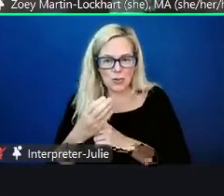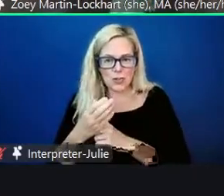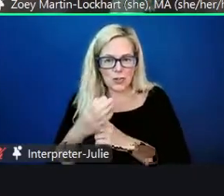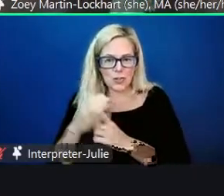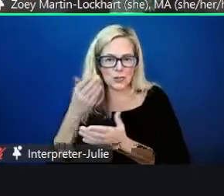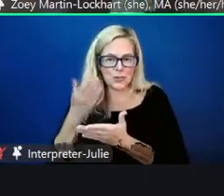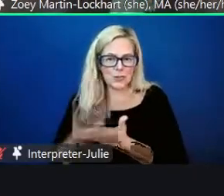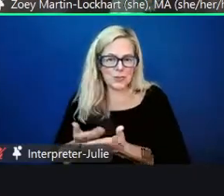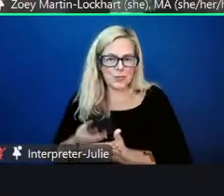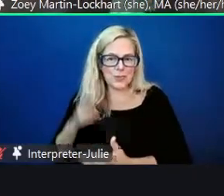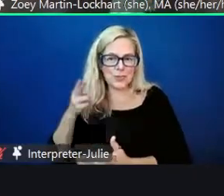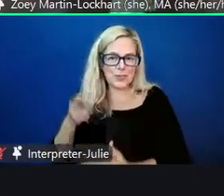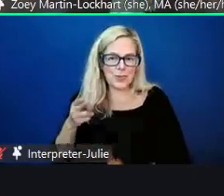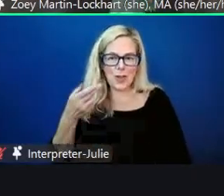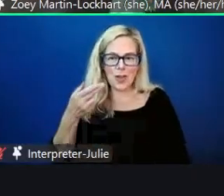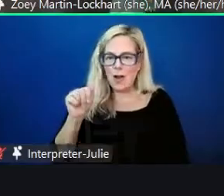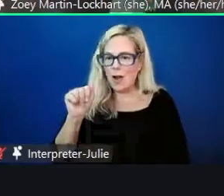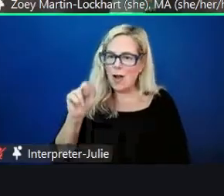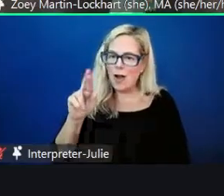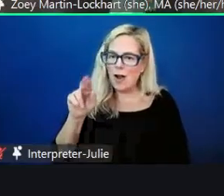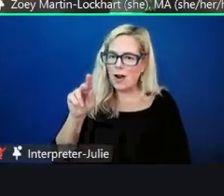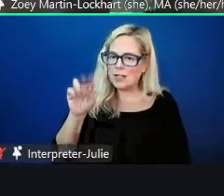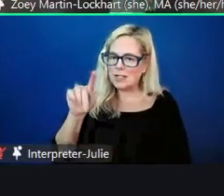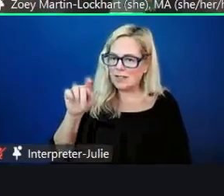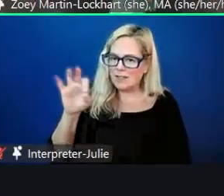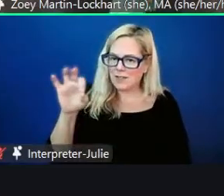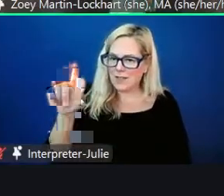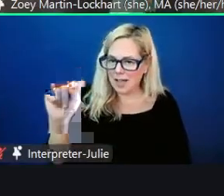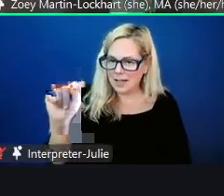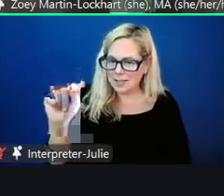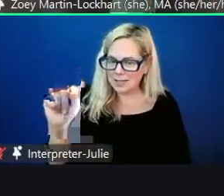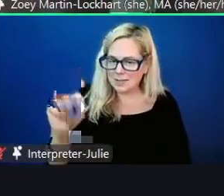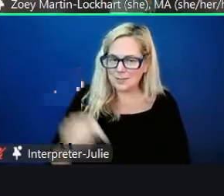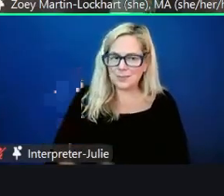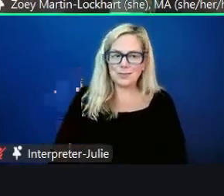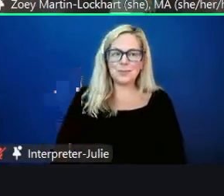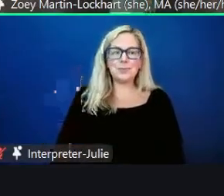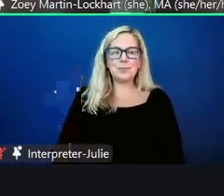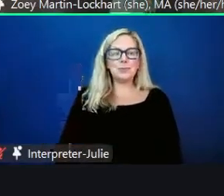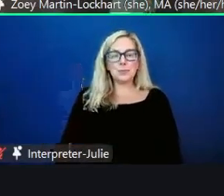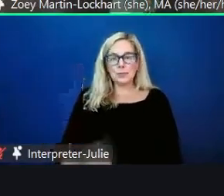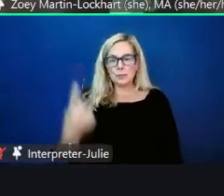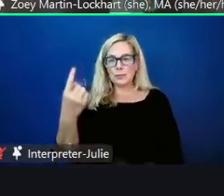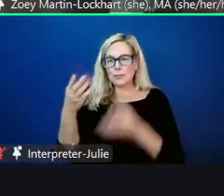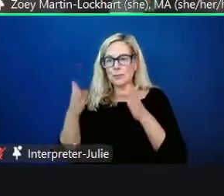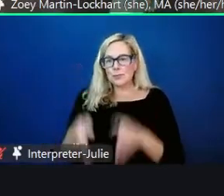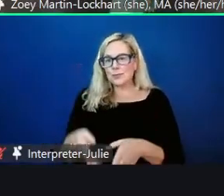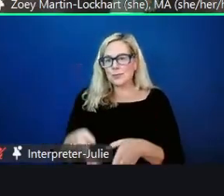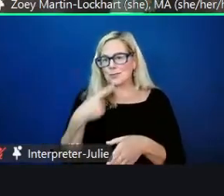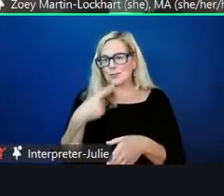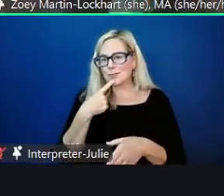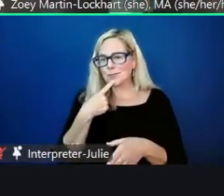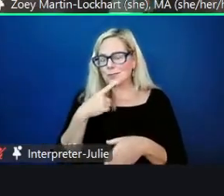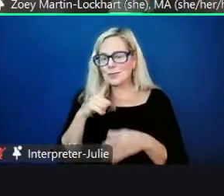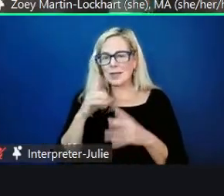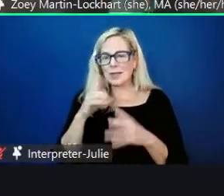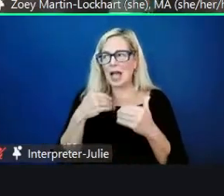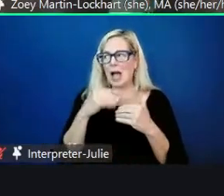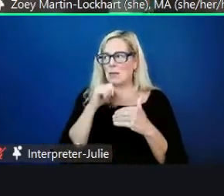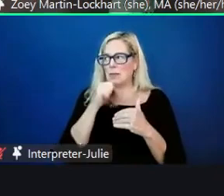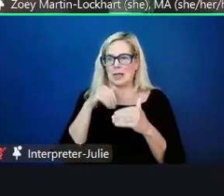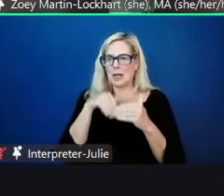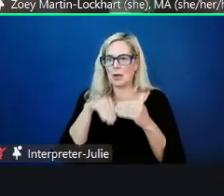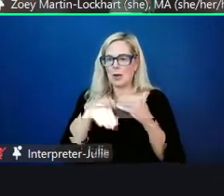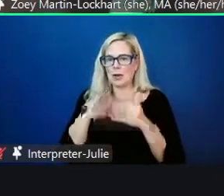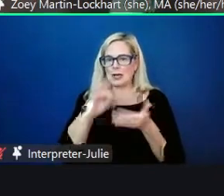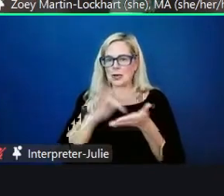that probably I wouldn't have been able to go to medical school because I would have no idea how to navigate this field without having